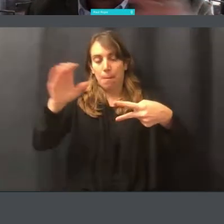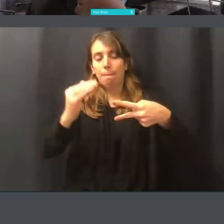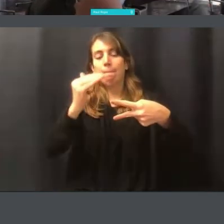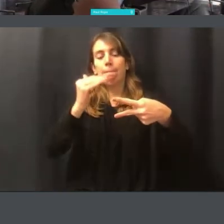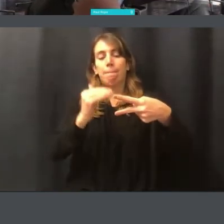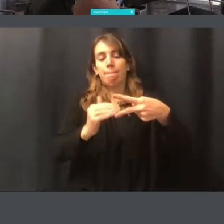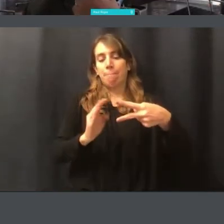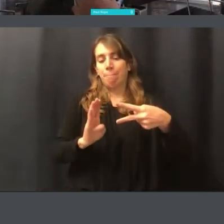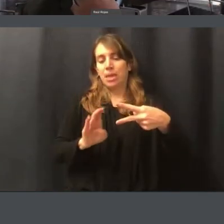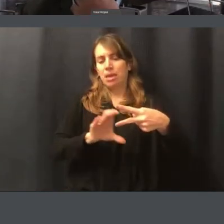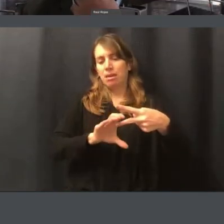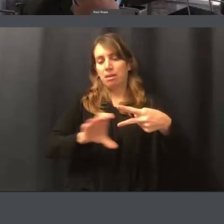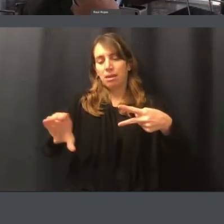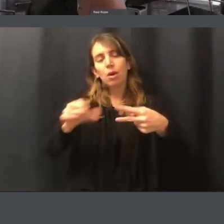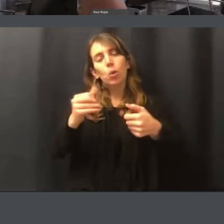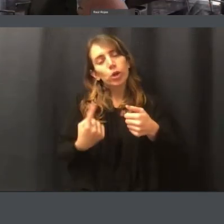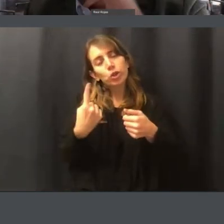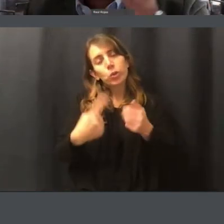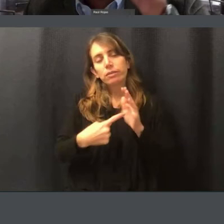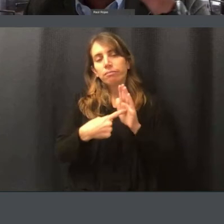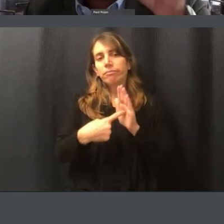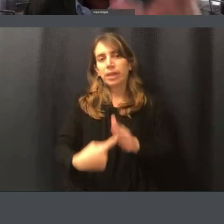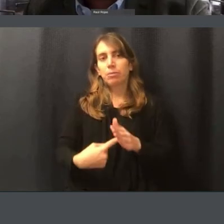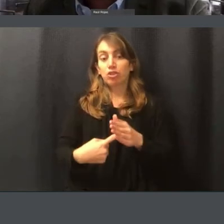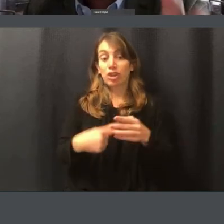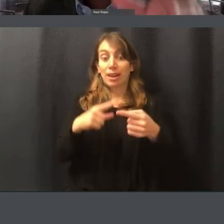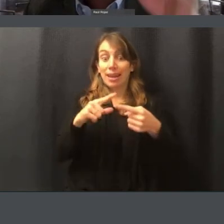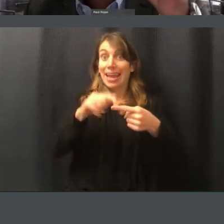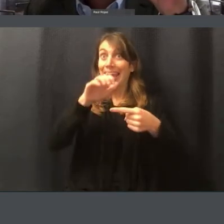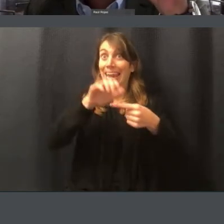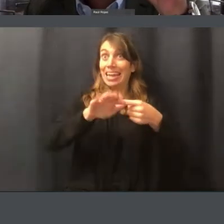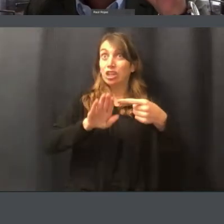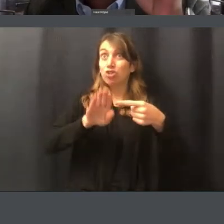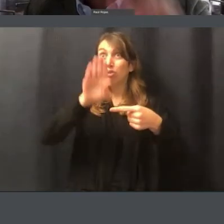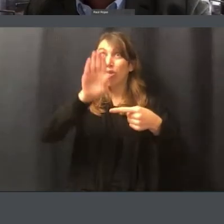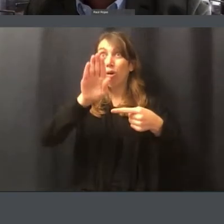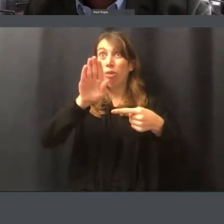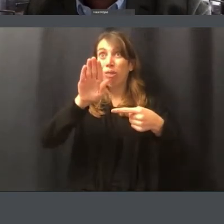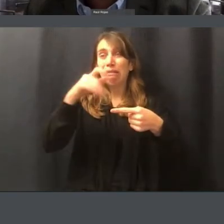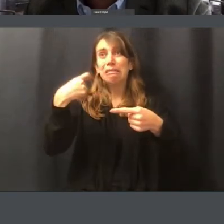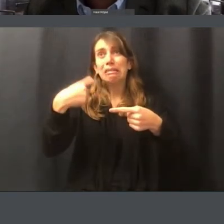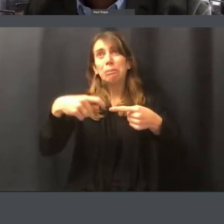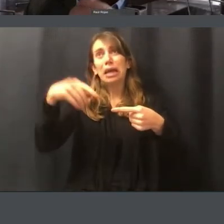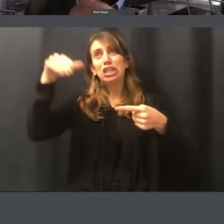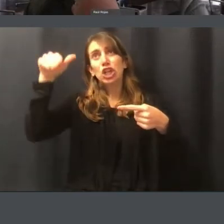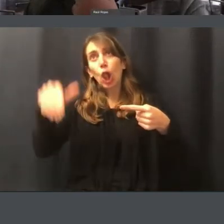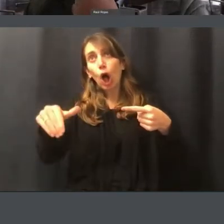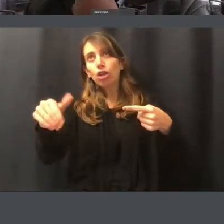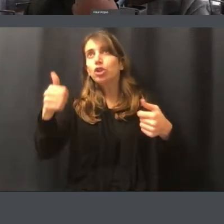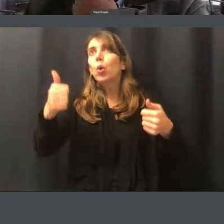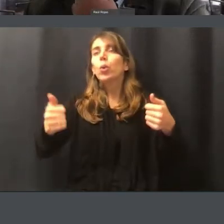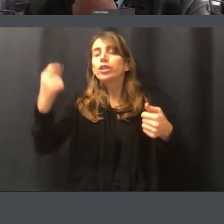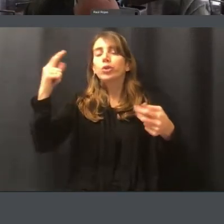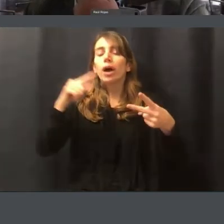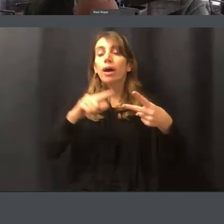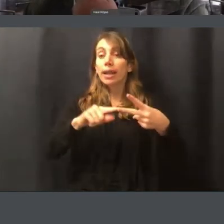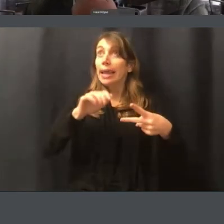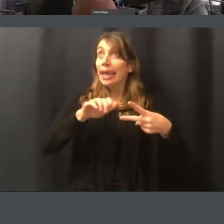B, which one of them do you feel demonstrated English growth, but loss of their Spanish?